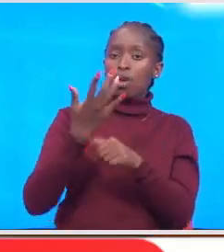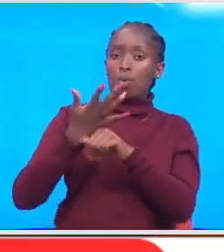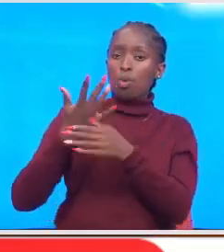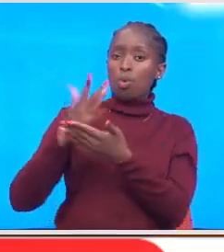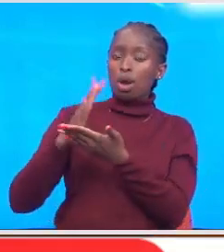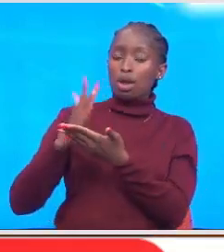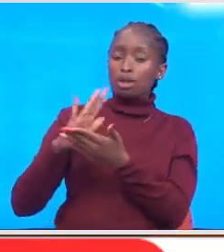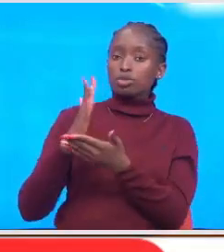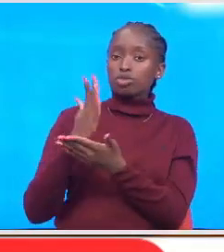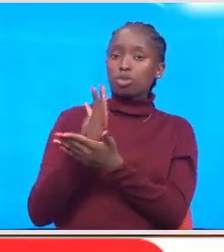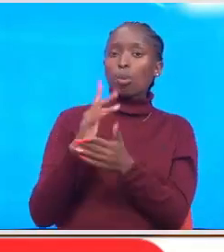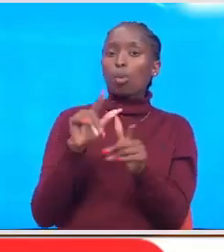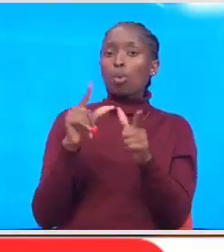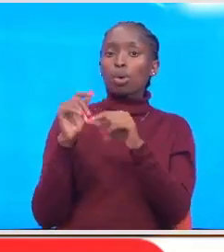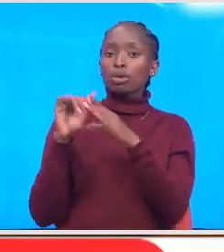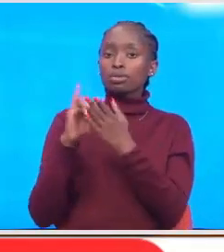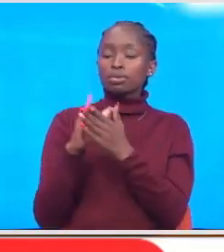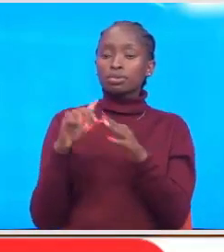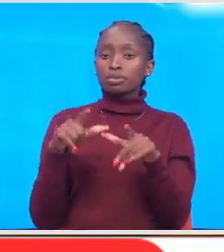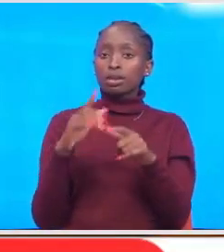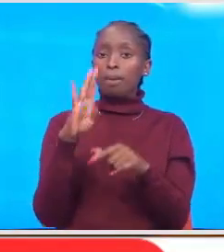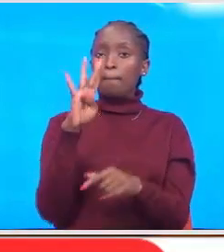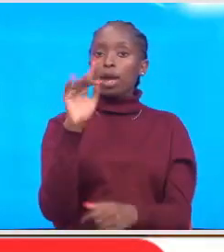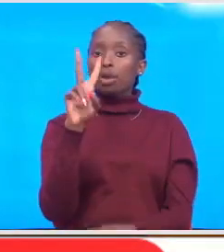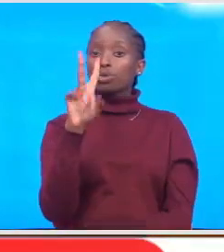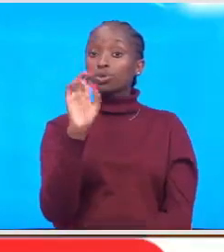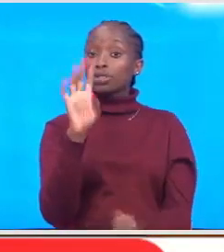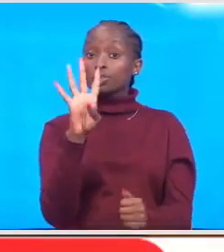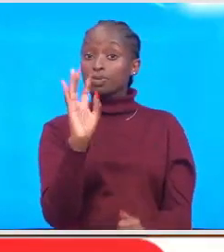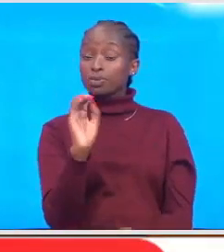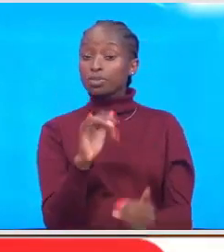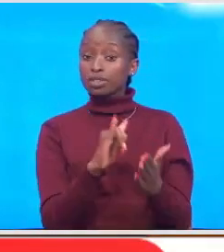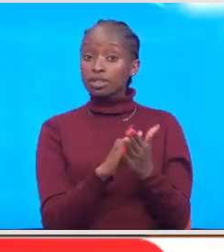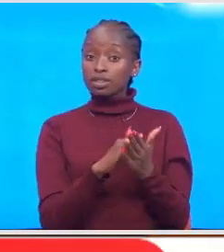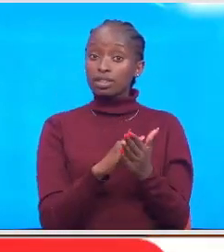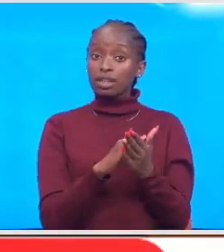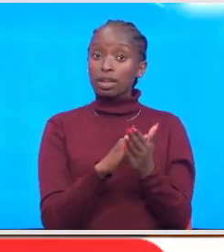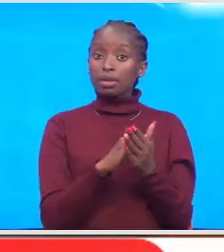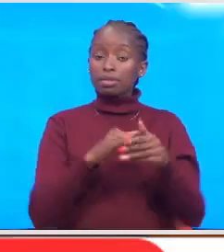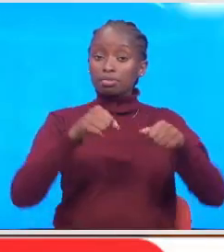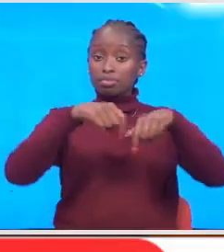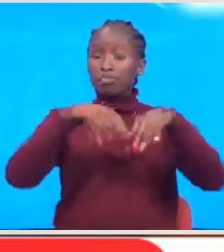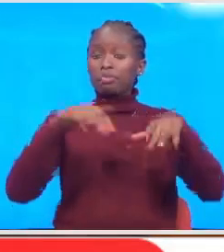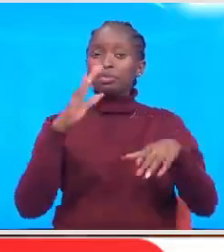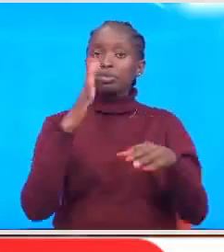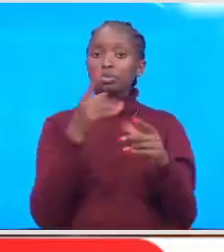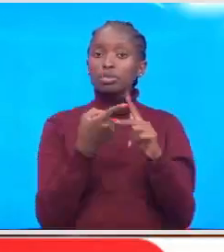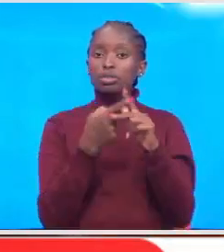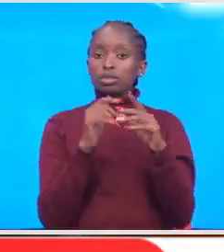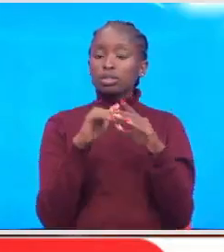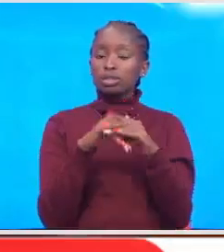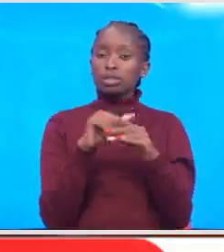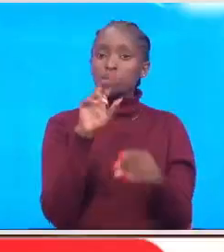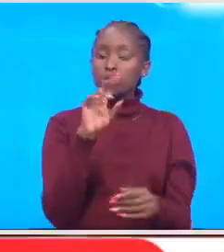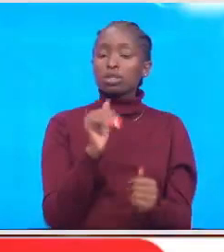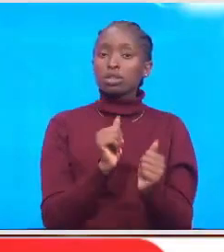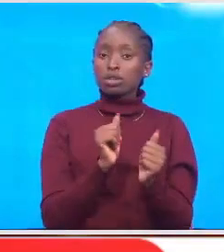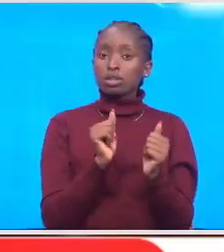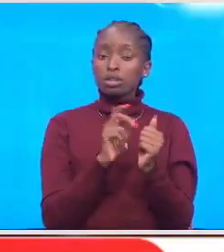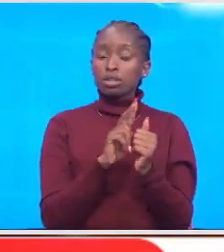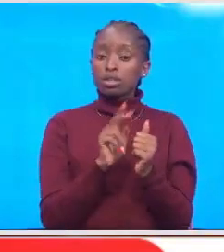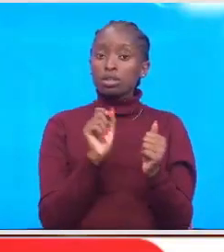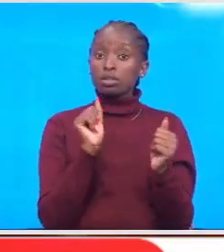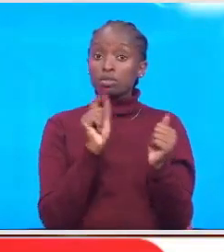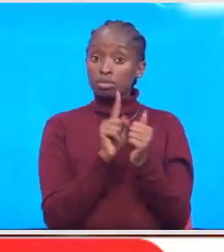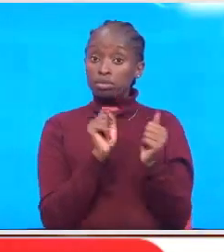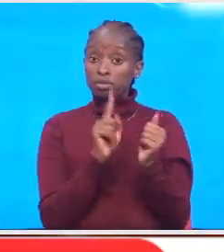triple by 2040. The summit is scheduled to take place from the 13th to the 19th of November 2023 at the UN